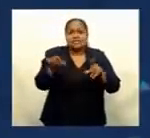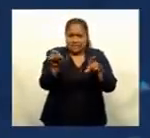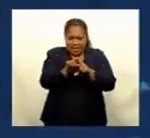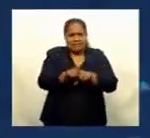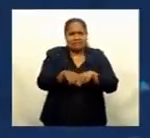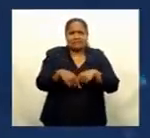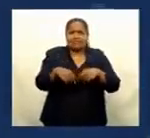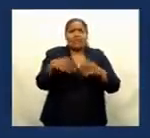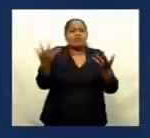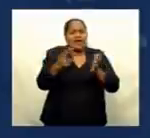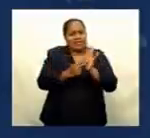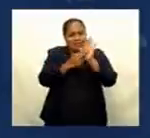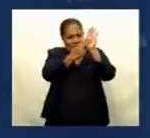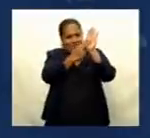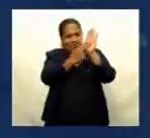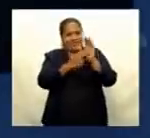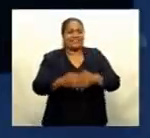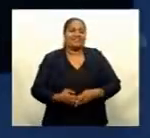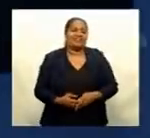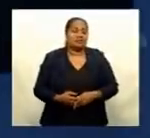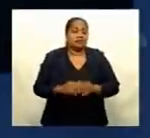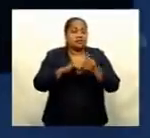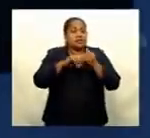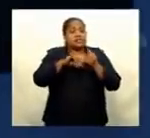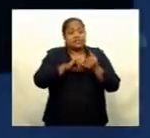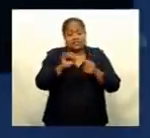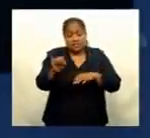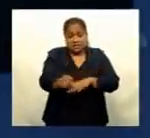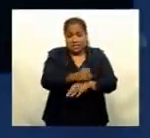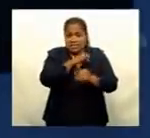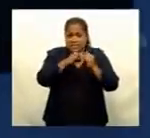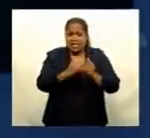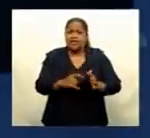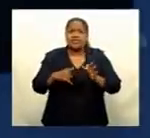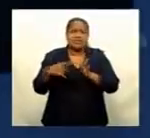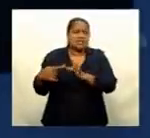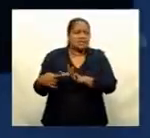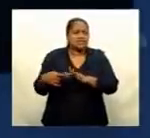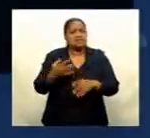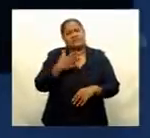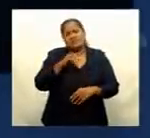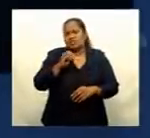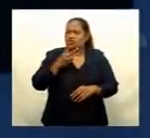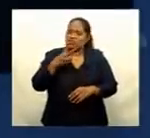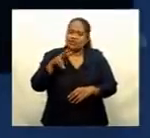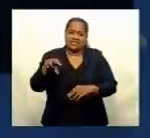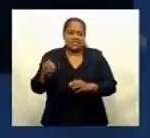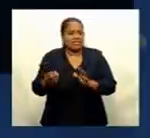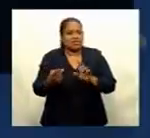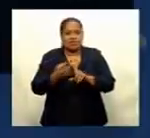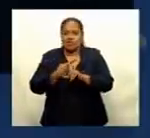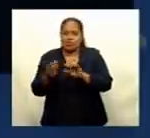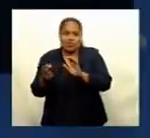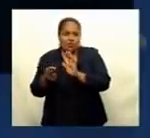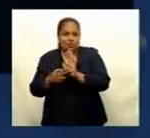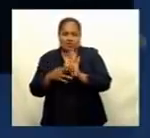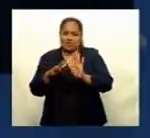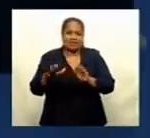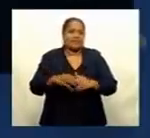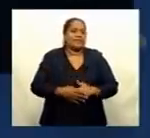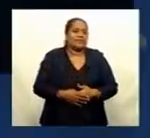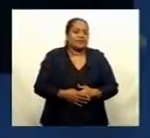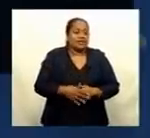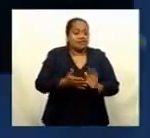Division. At sea, southeasterly winds 15 to 20 knots, increasing up to 25 knots from later tonight.